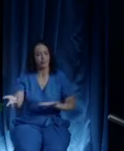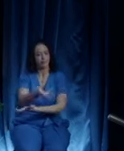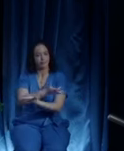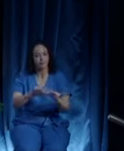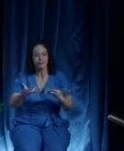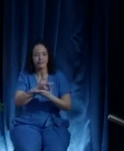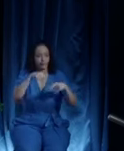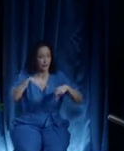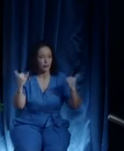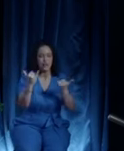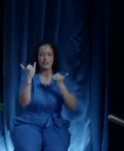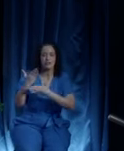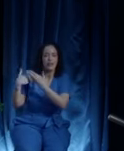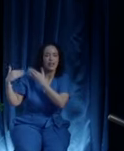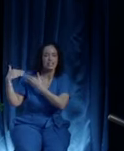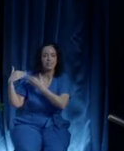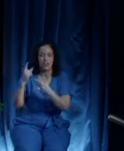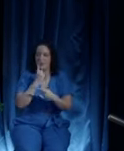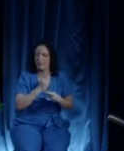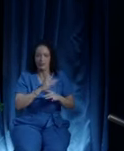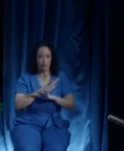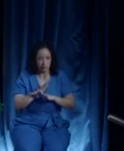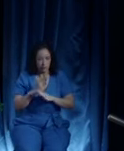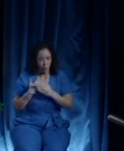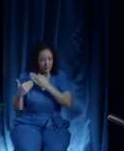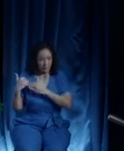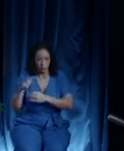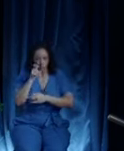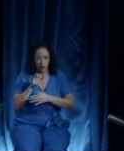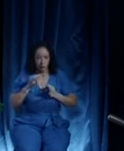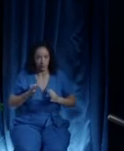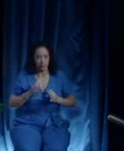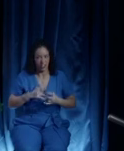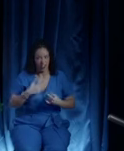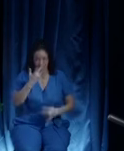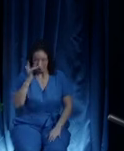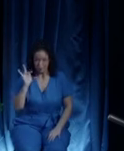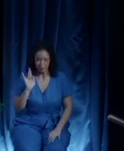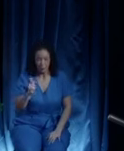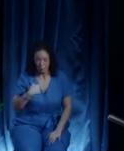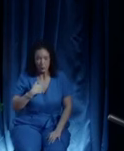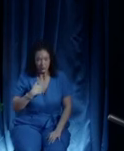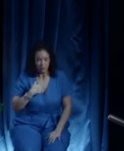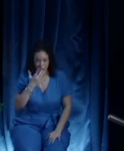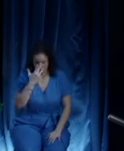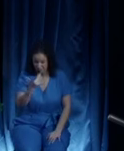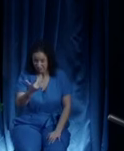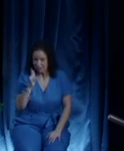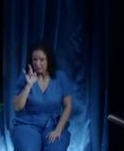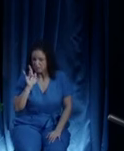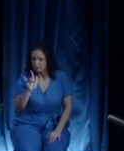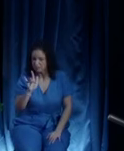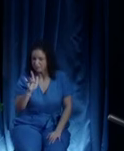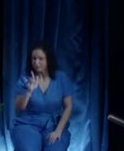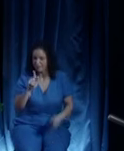here at Histress, not least because I'm not a historian. I am a complete fraud. I didn't read history